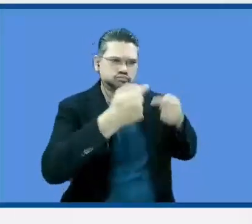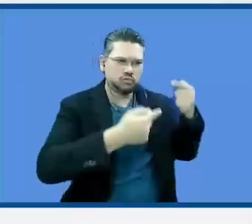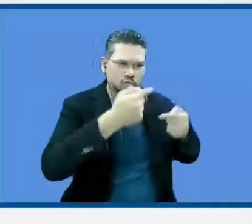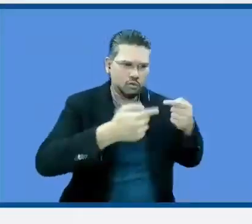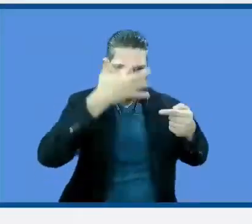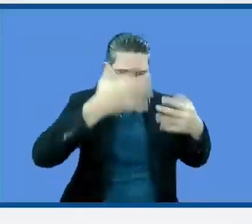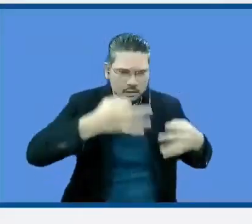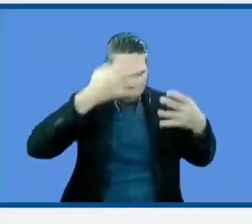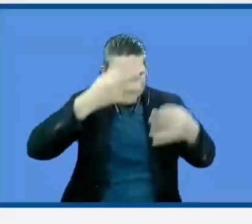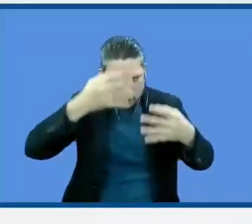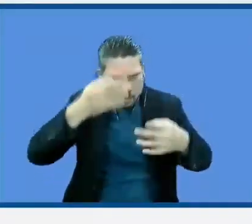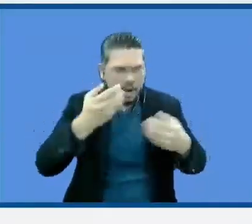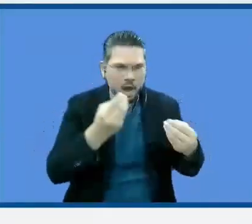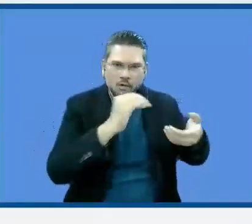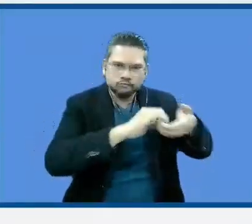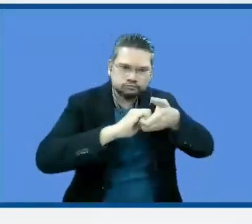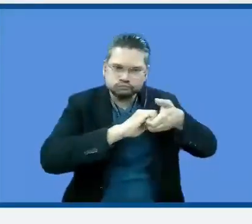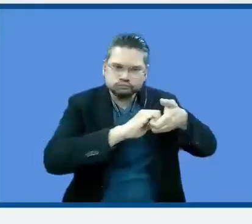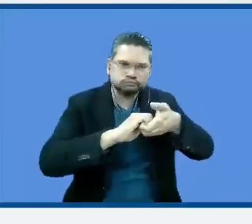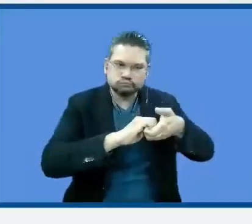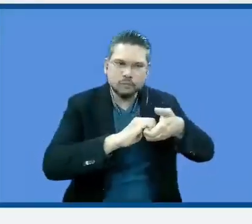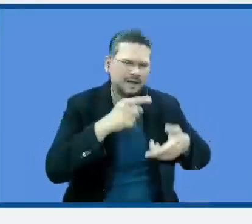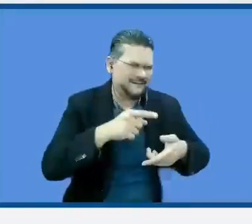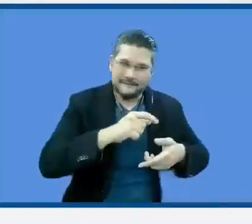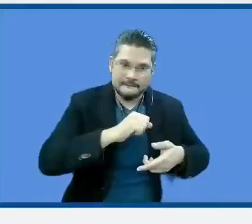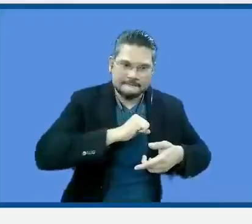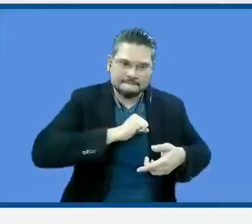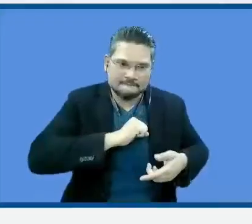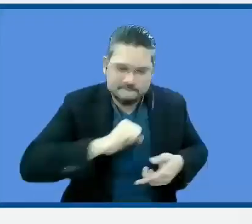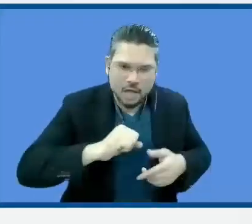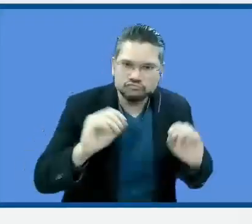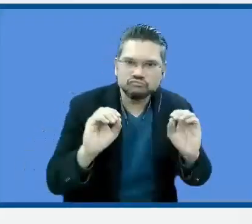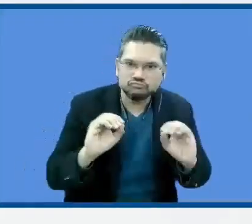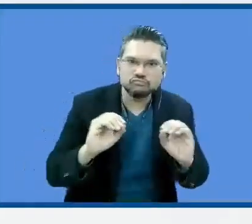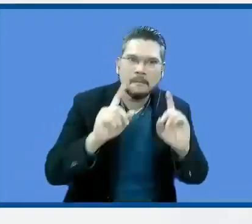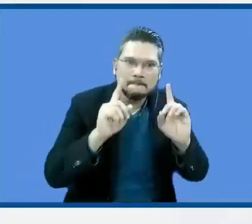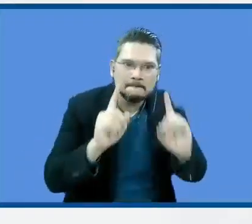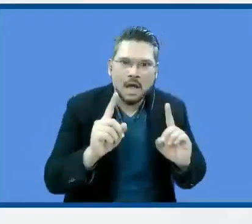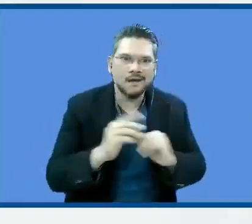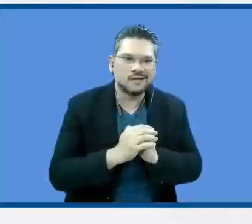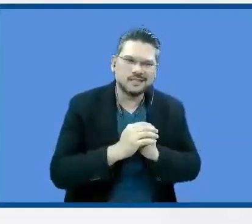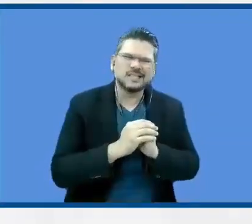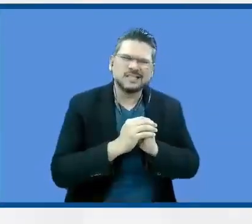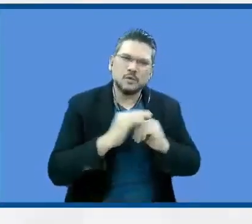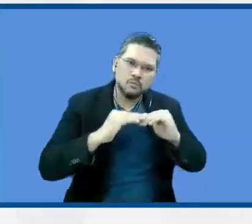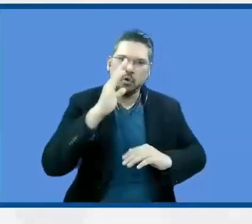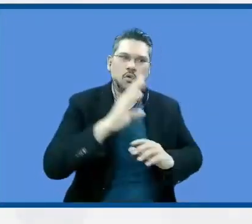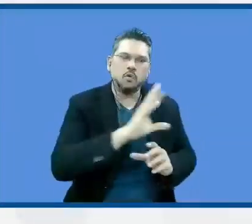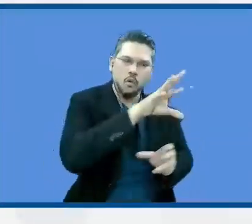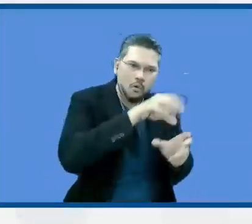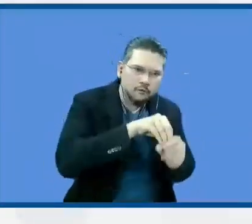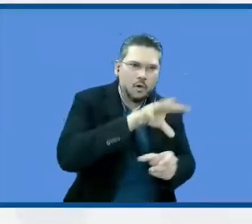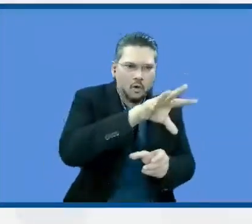be immediate, but it has to be involved for prevention.